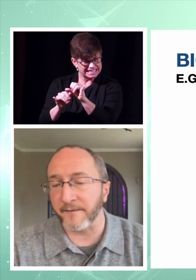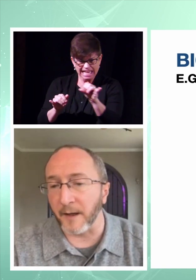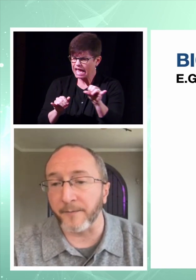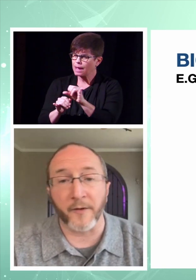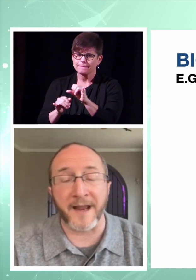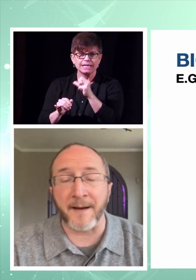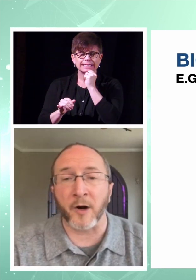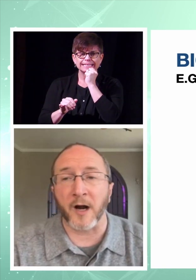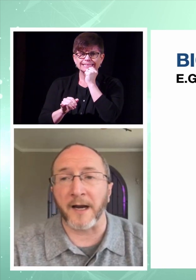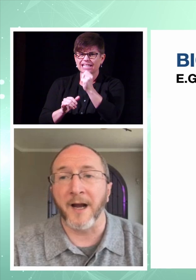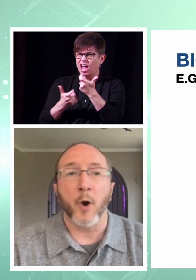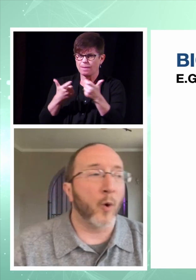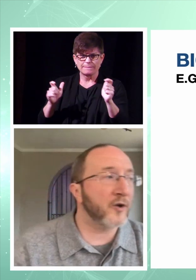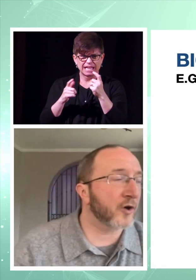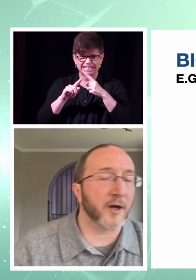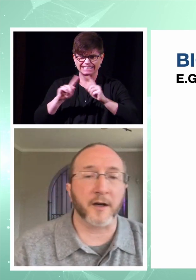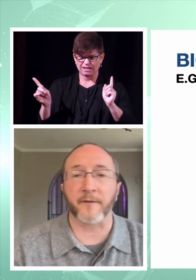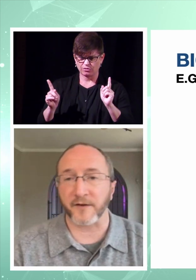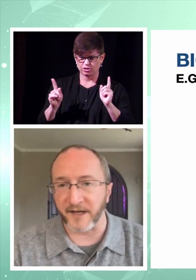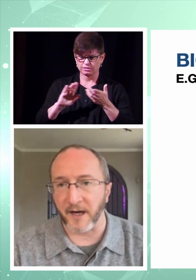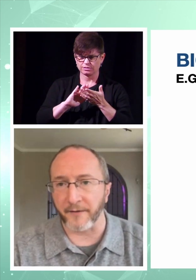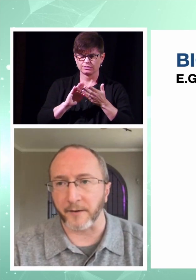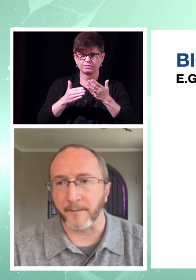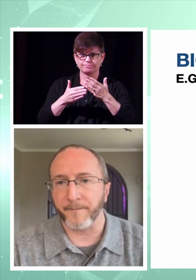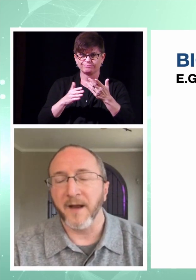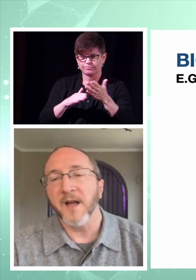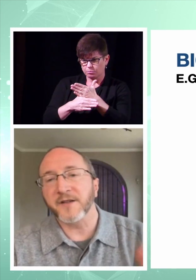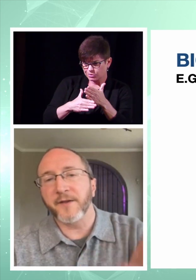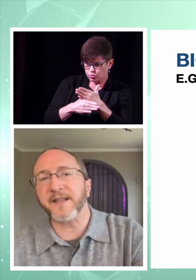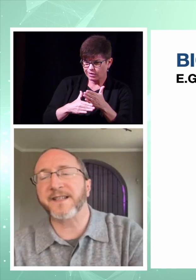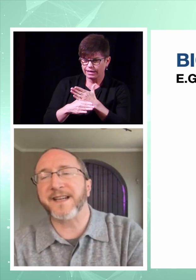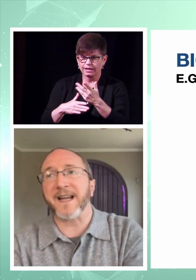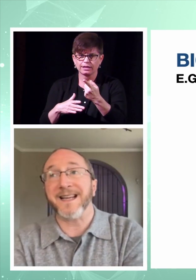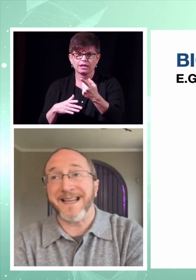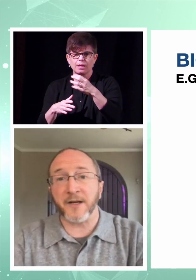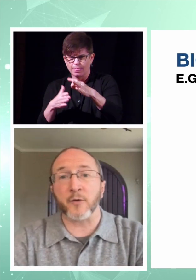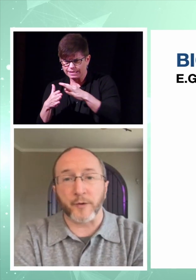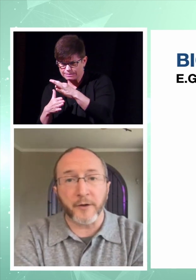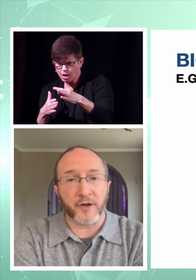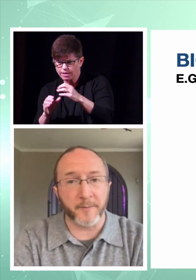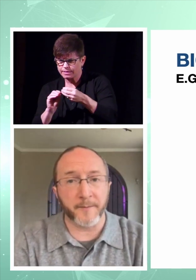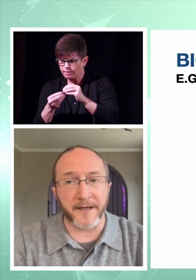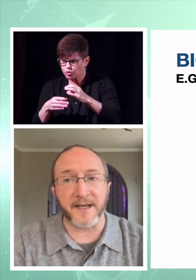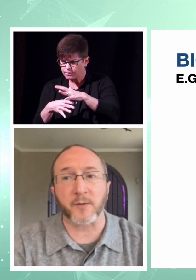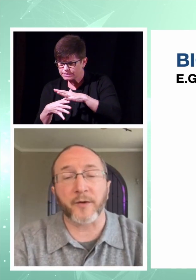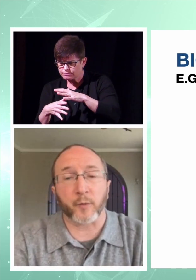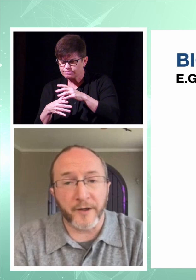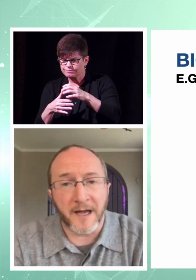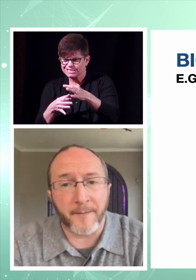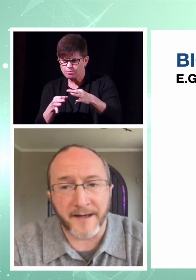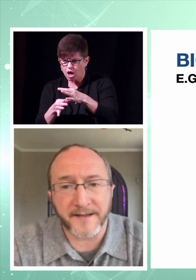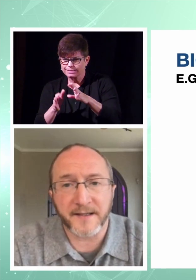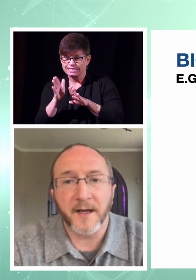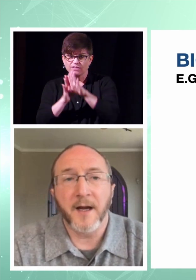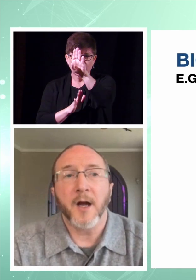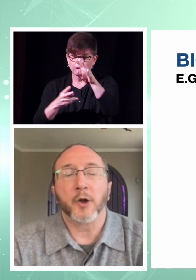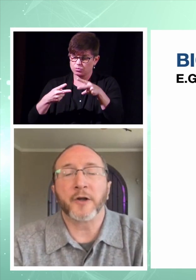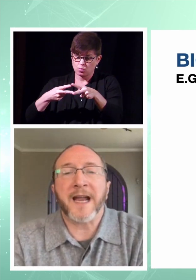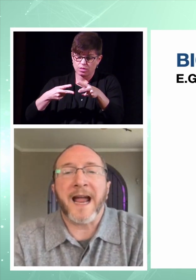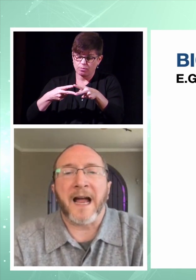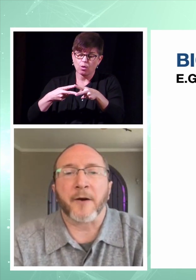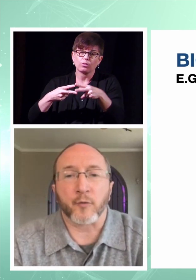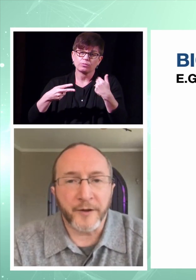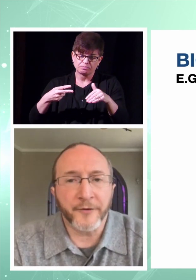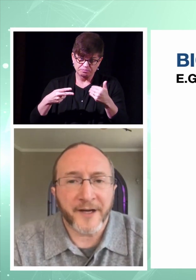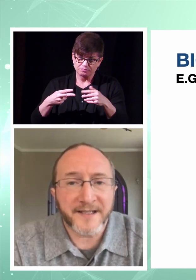spots that developed on the MRI, one drug versus the other. So this is data in real human beings with real MS,